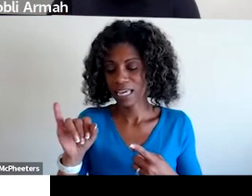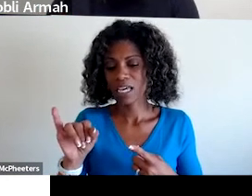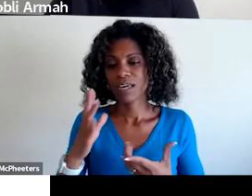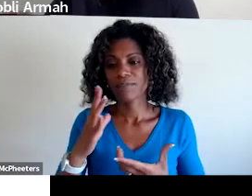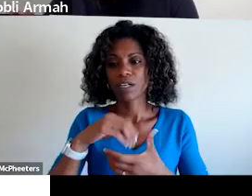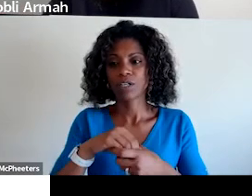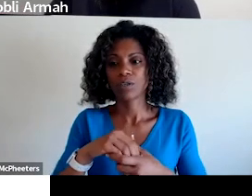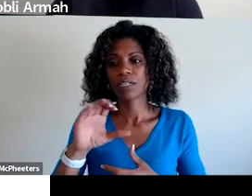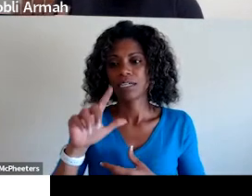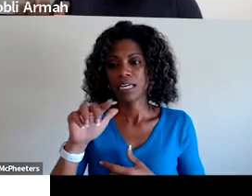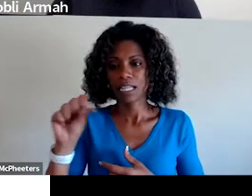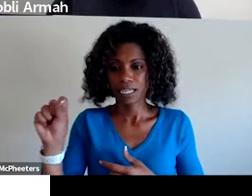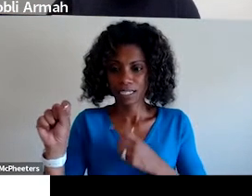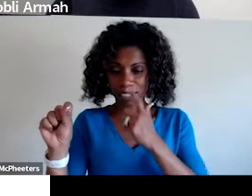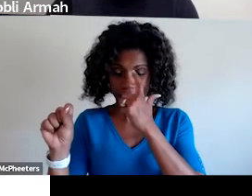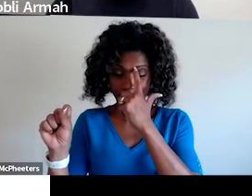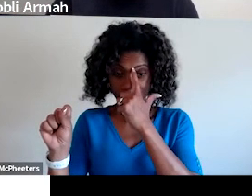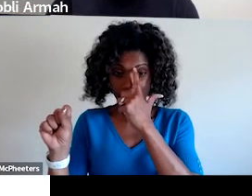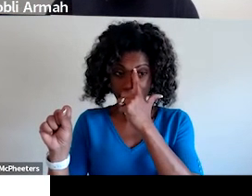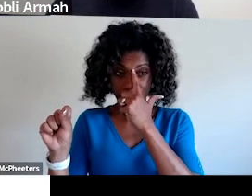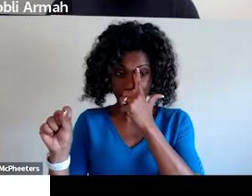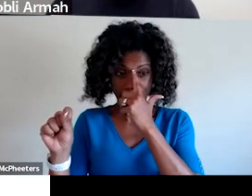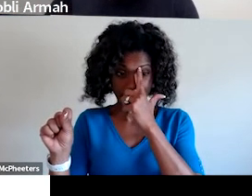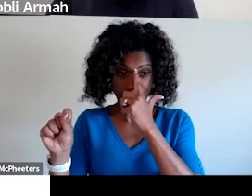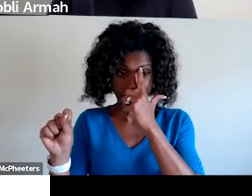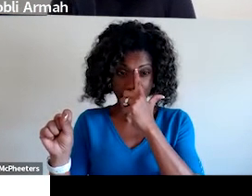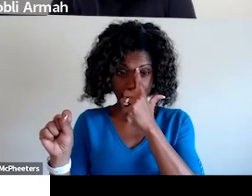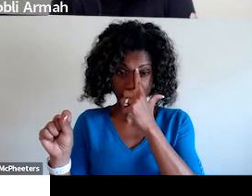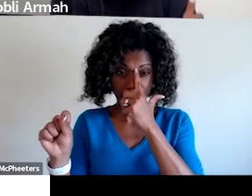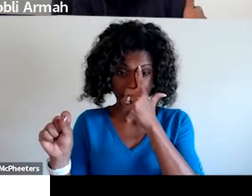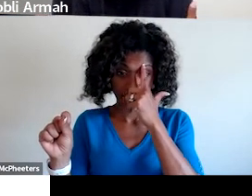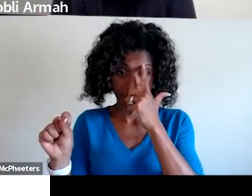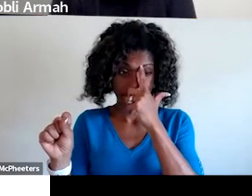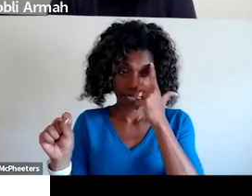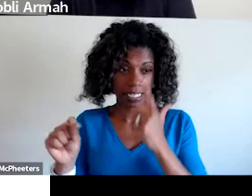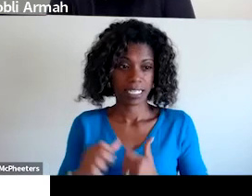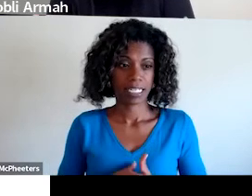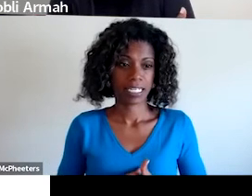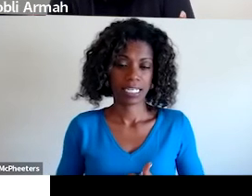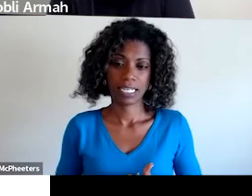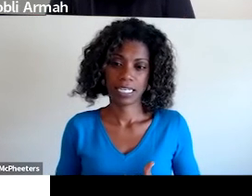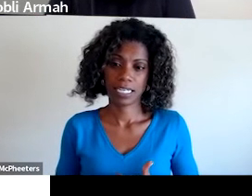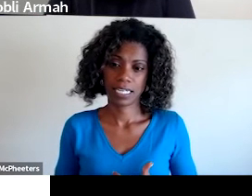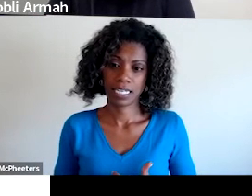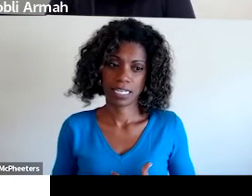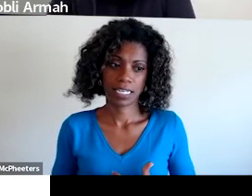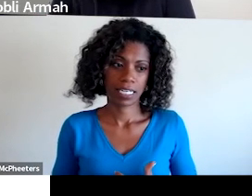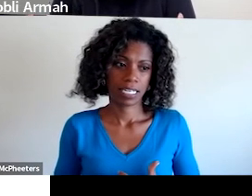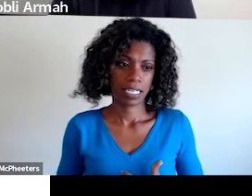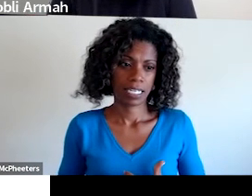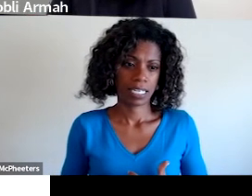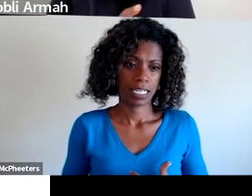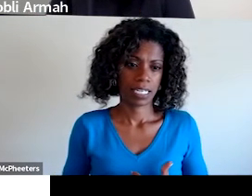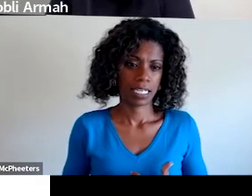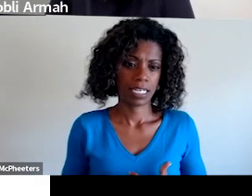well. Last one, easy, which again, I assume that a lot of you know, is how are you citing bipartisan